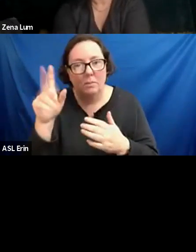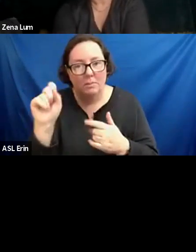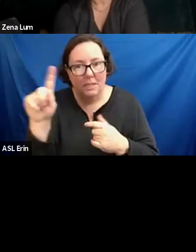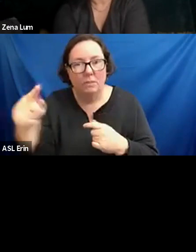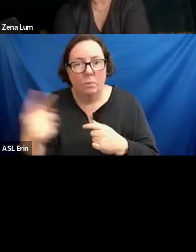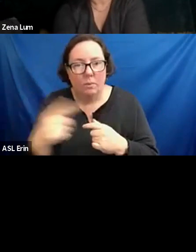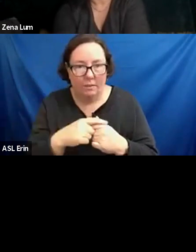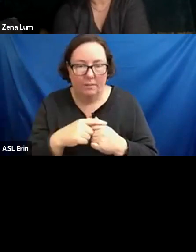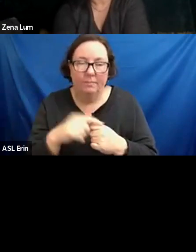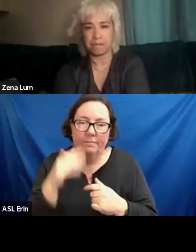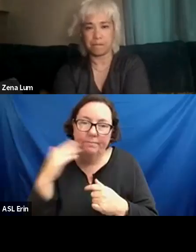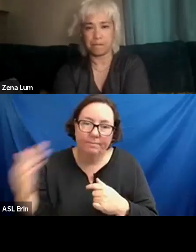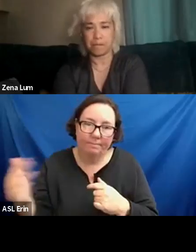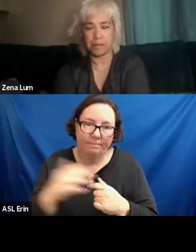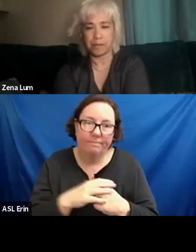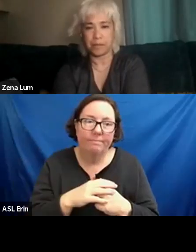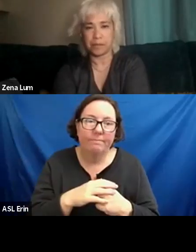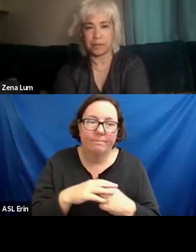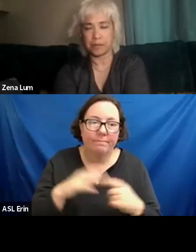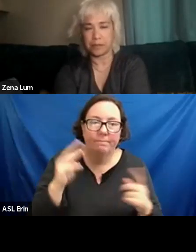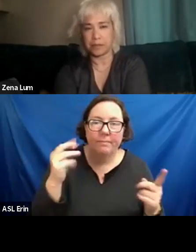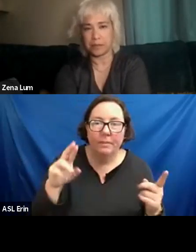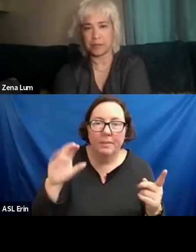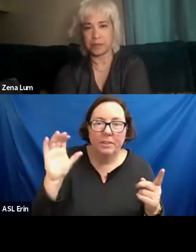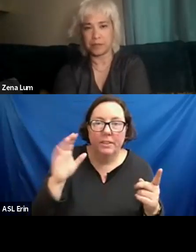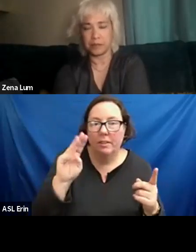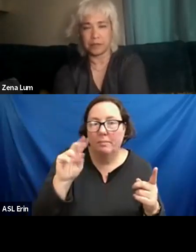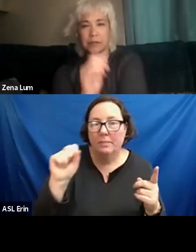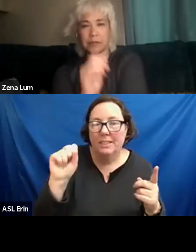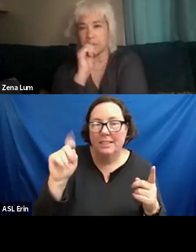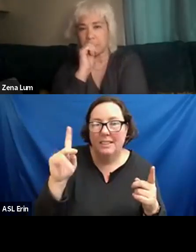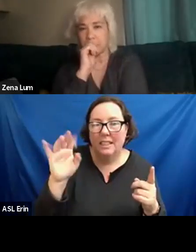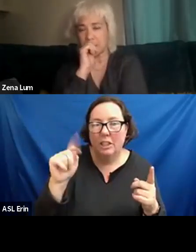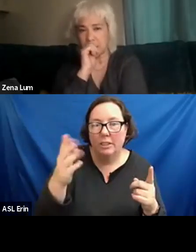Thank you, Monica. Okay, Ms. Garrett.